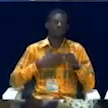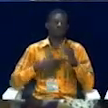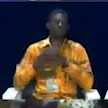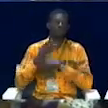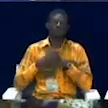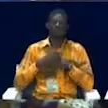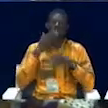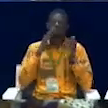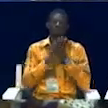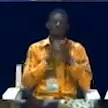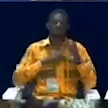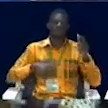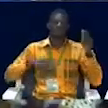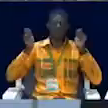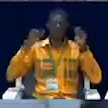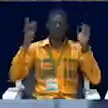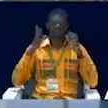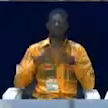Praise the Lord.